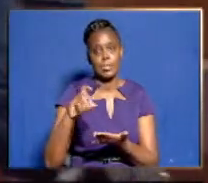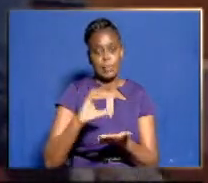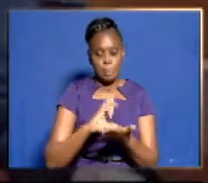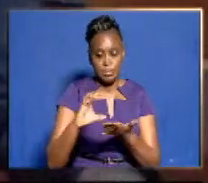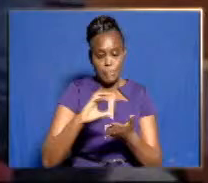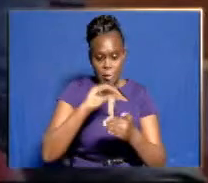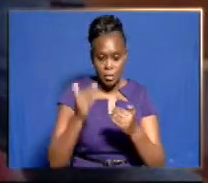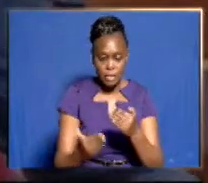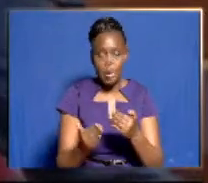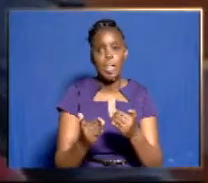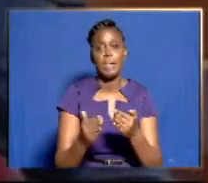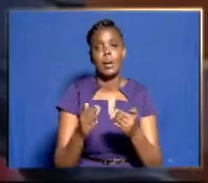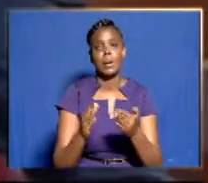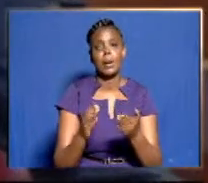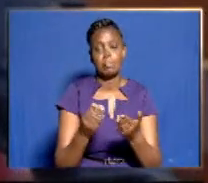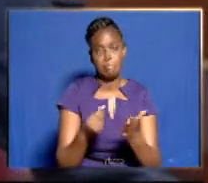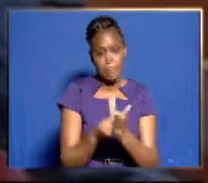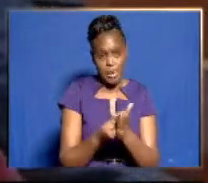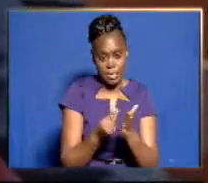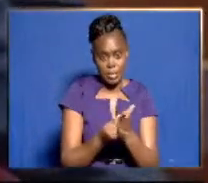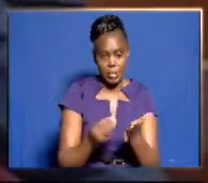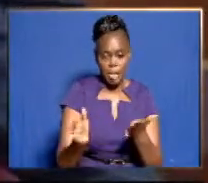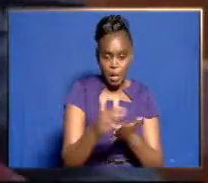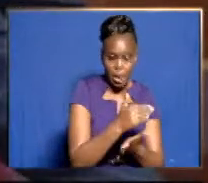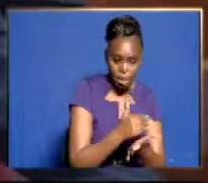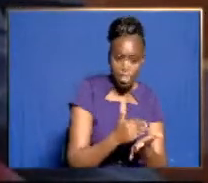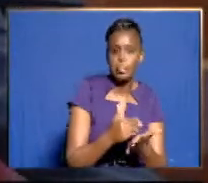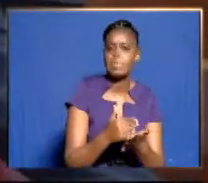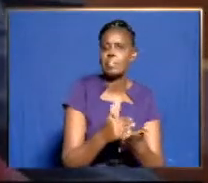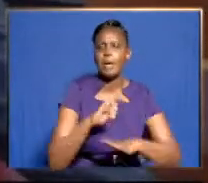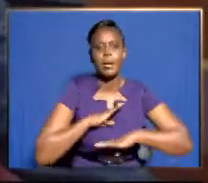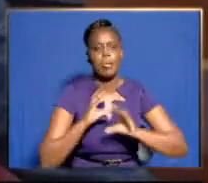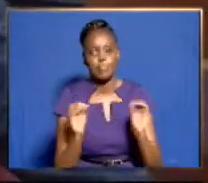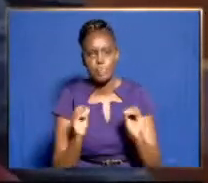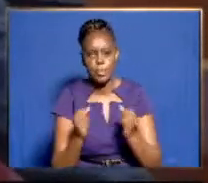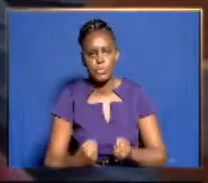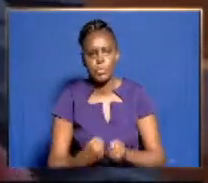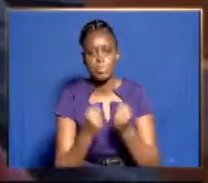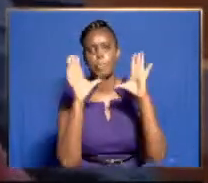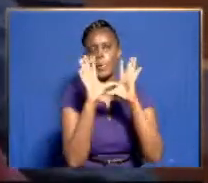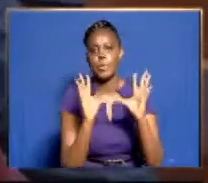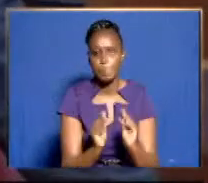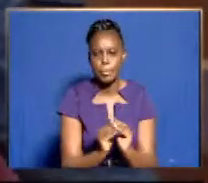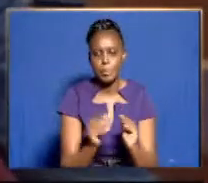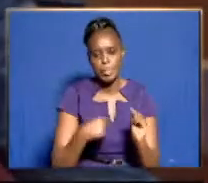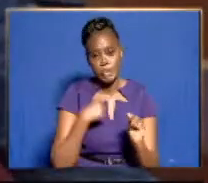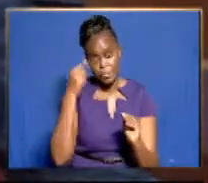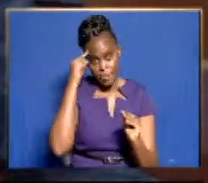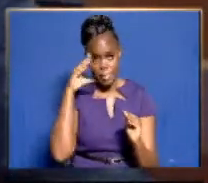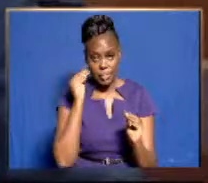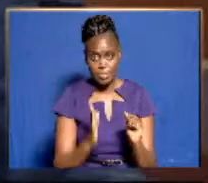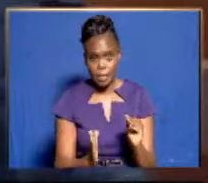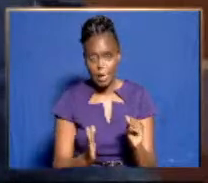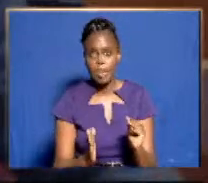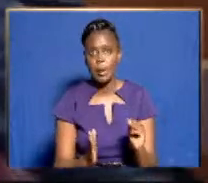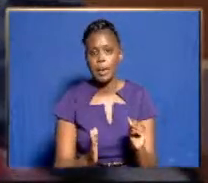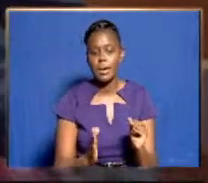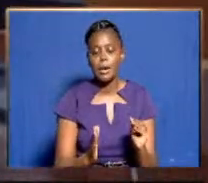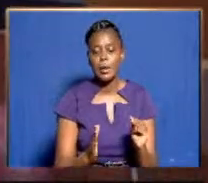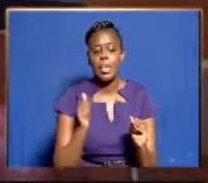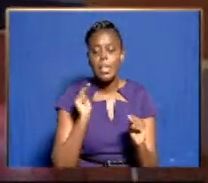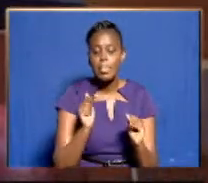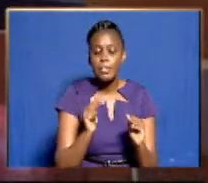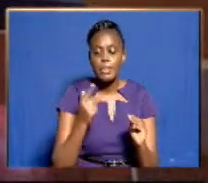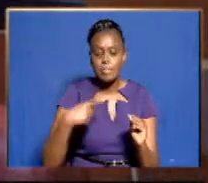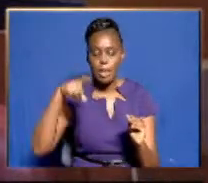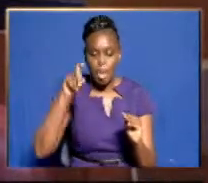not generating enough money in terms of revenue collection to support the budget. And I think, Honorable Speaker, this matter of